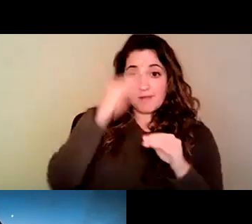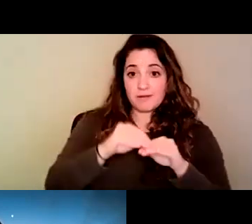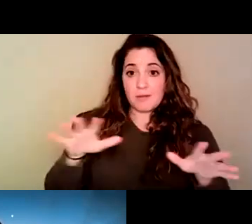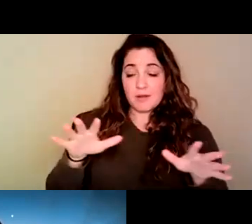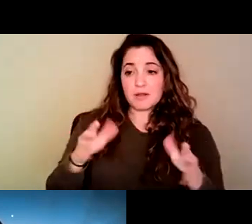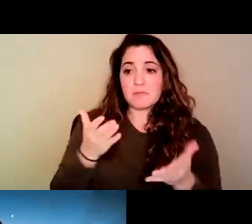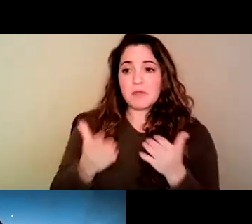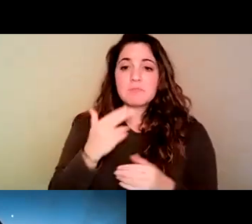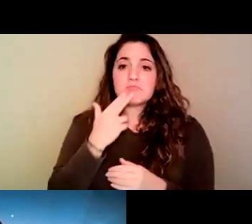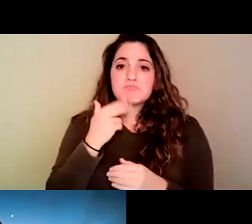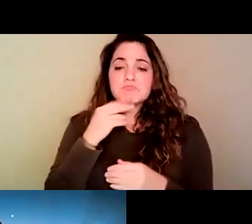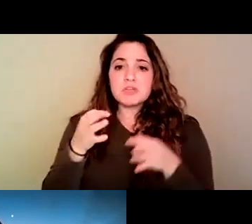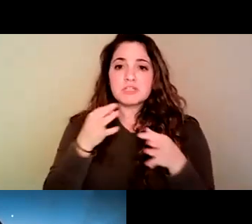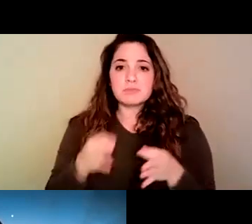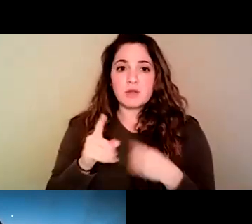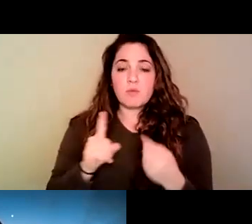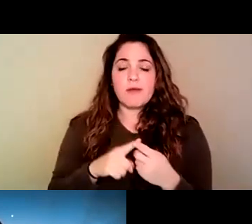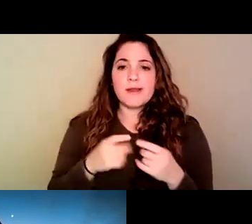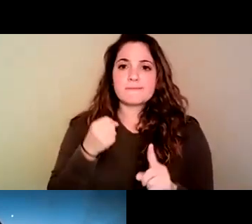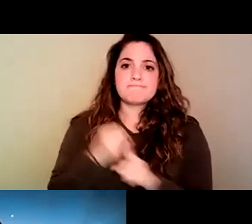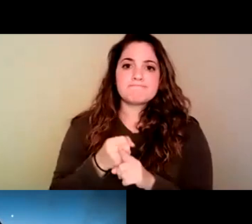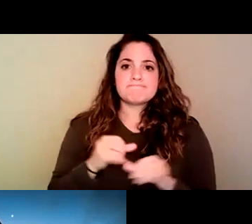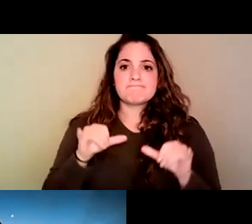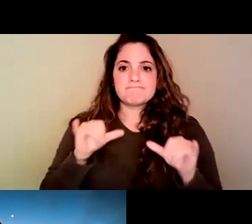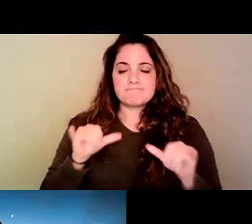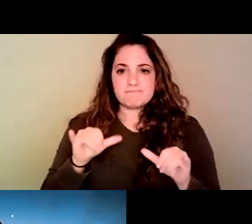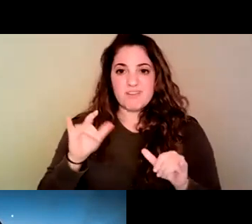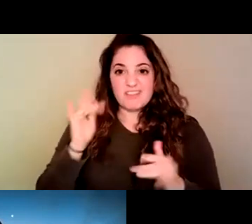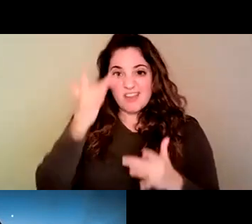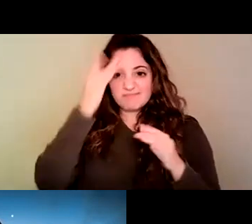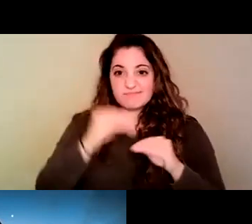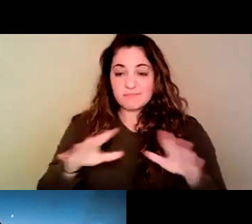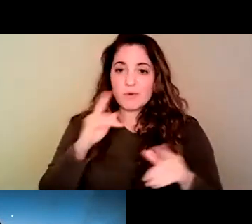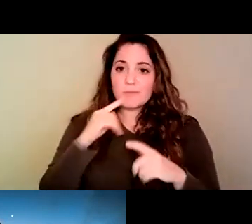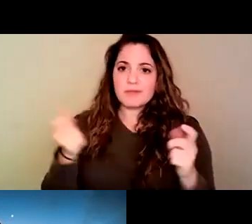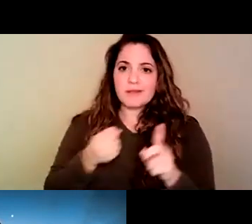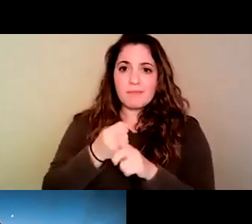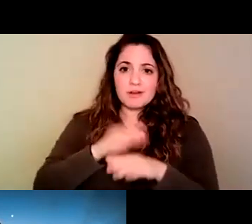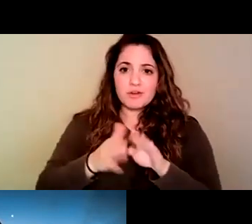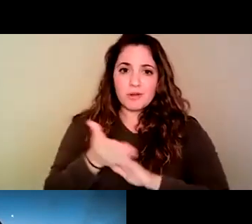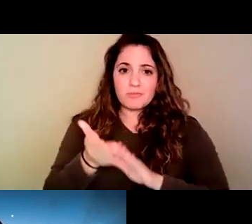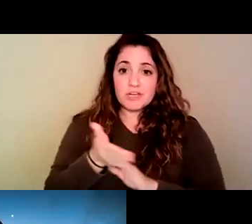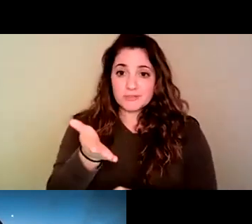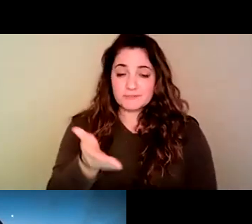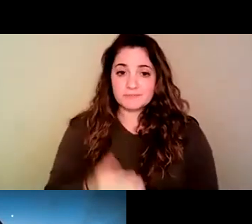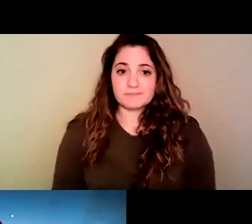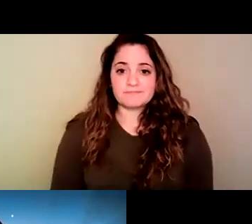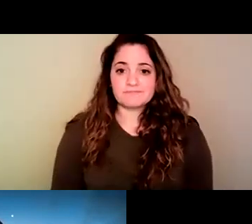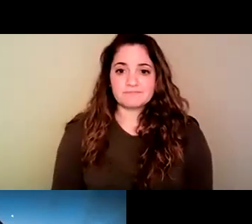little bit about what the moment was when it was clear this crisis was going to have a major impact on your operations?